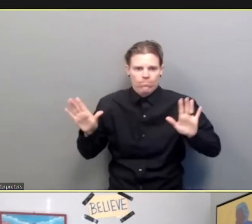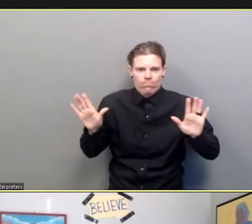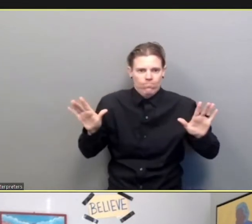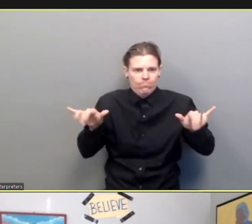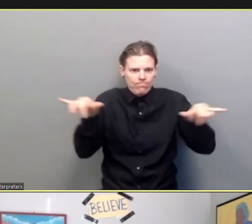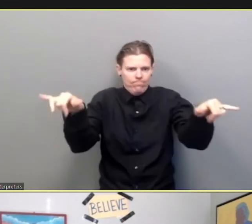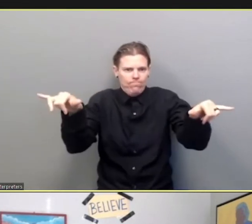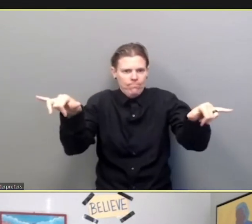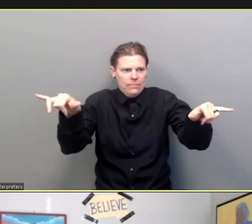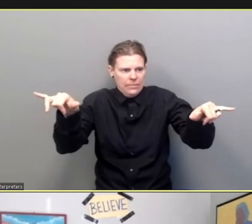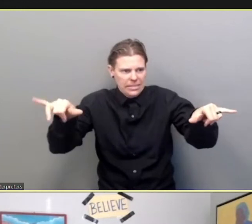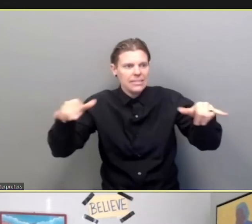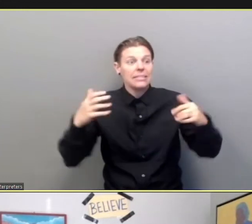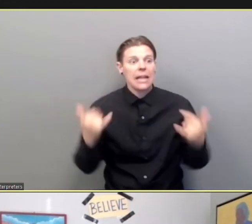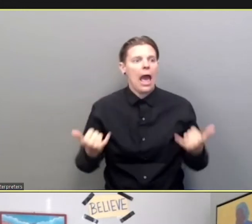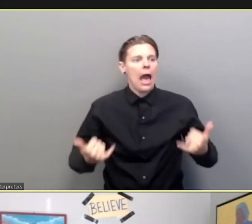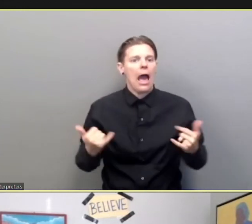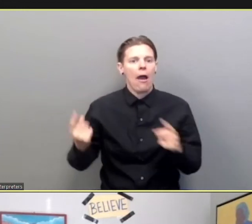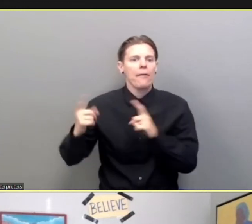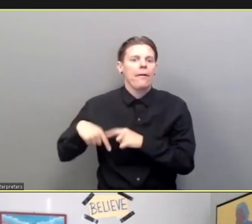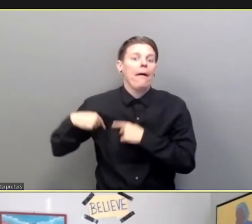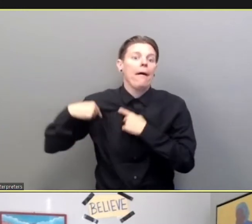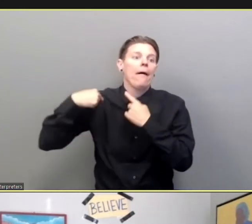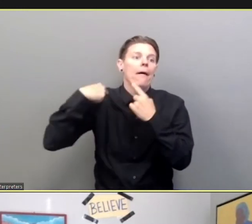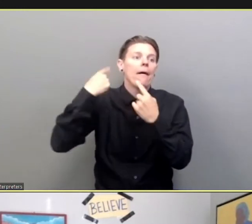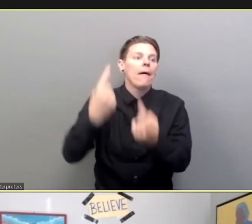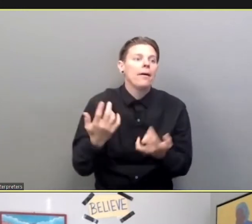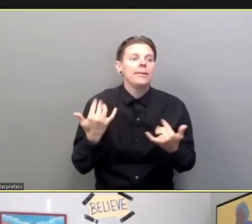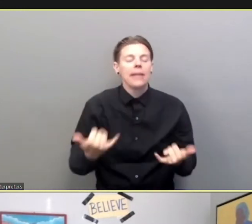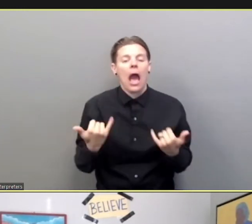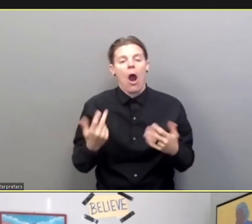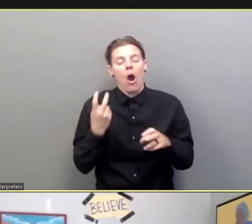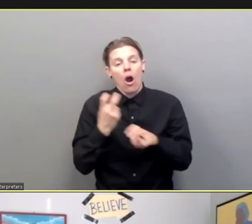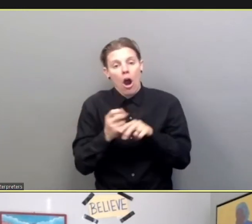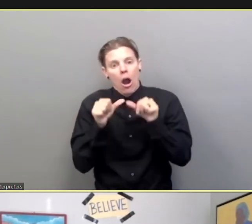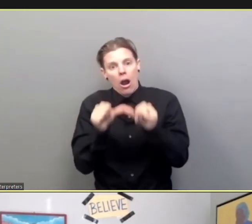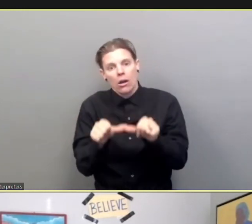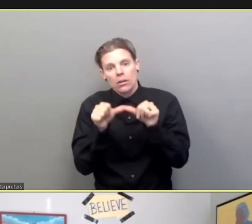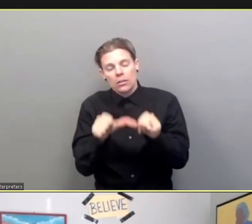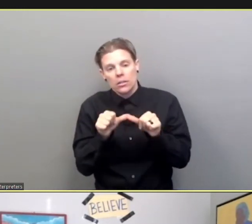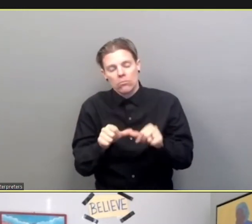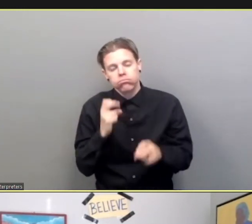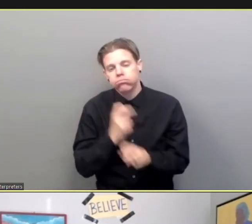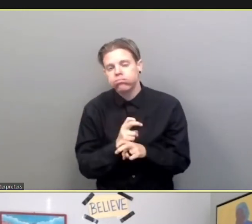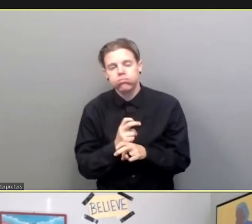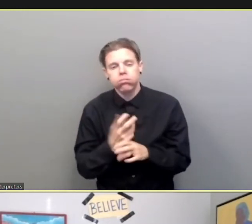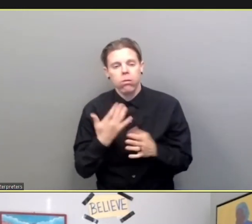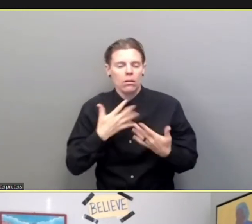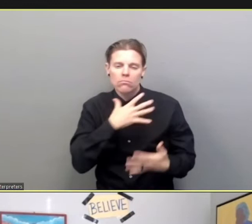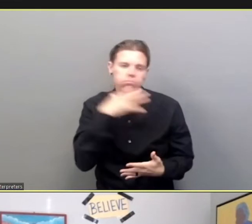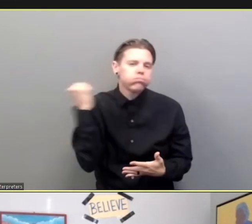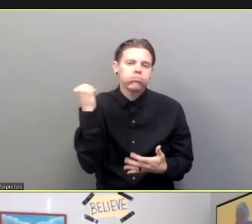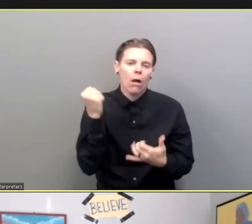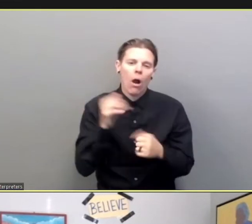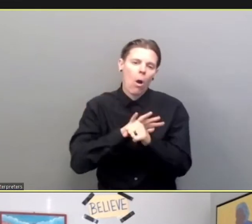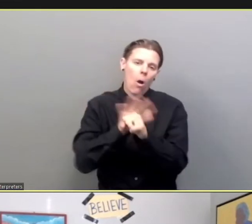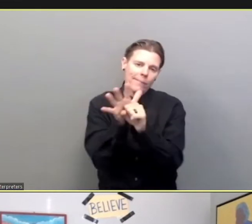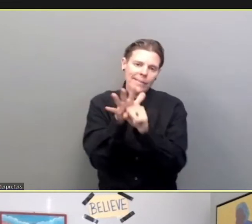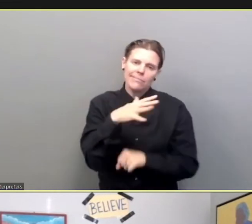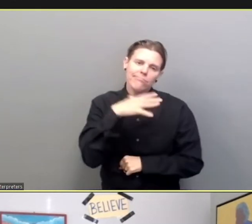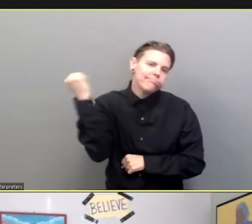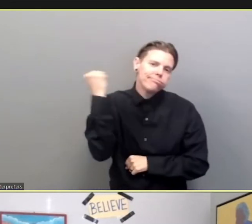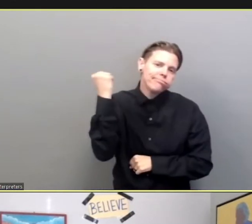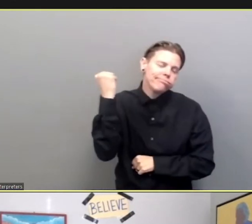for all of us to continue with that same level of restriction on our lives. So there's certainly more